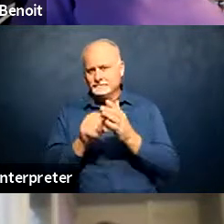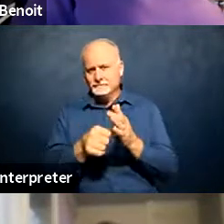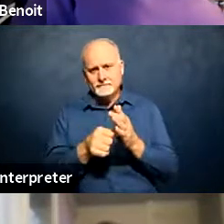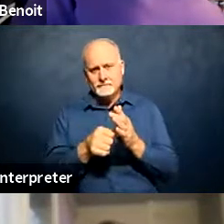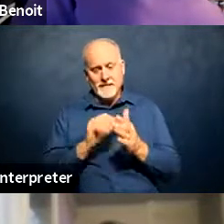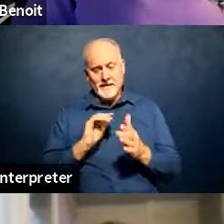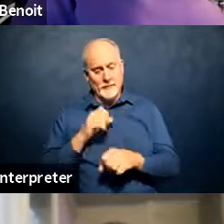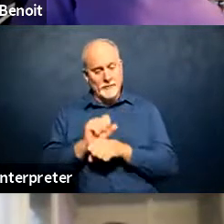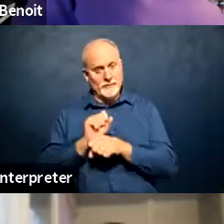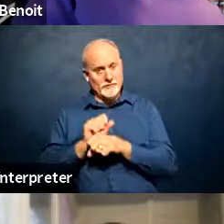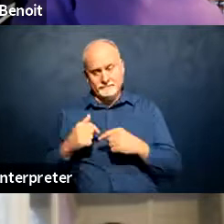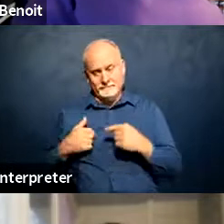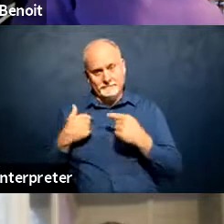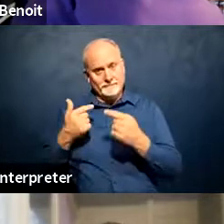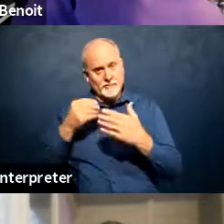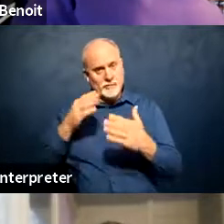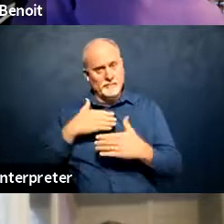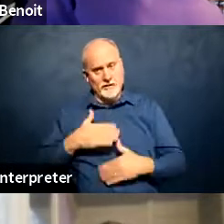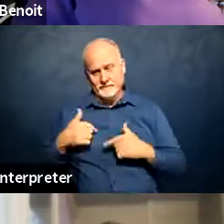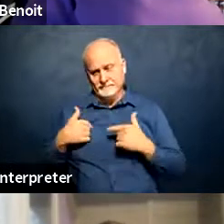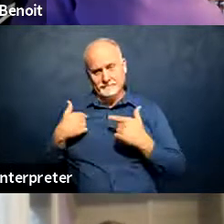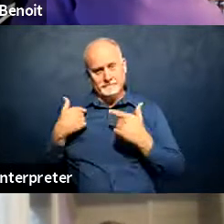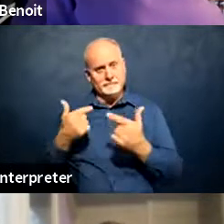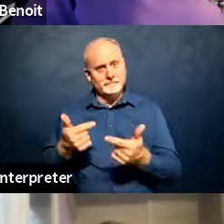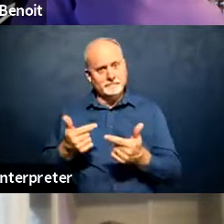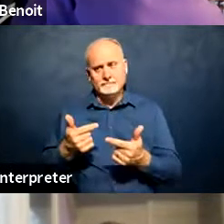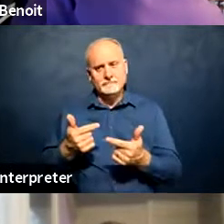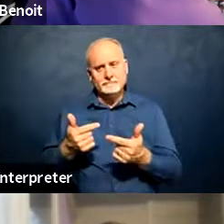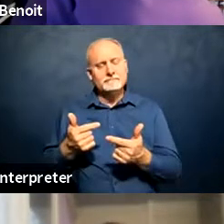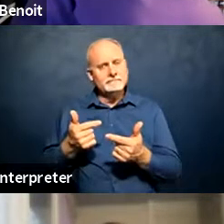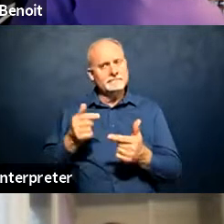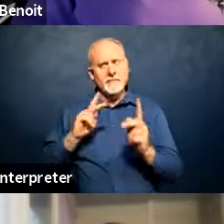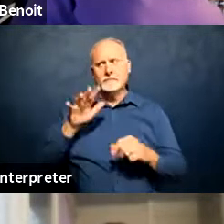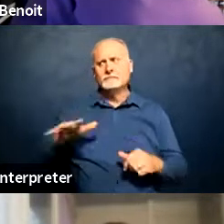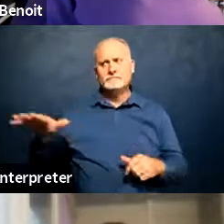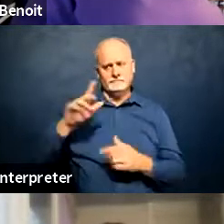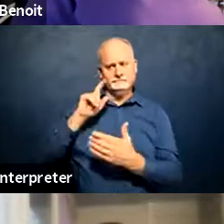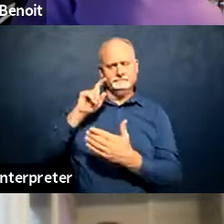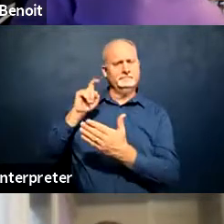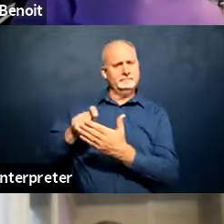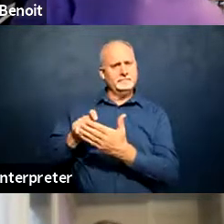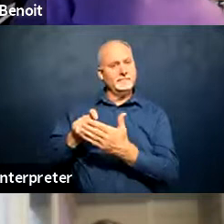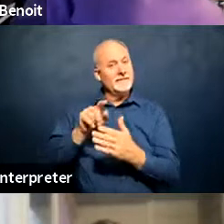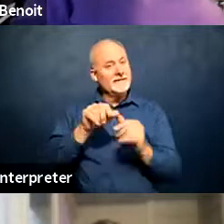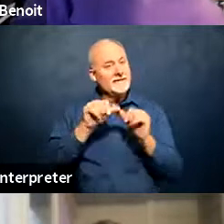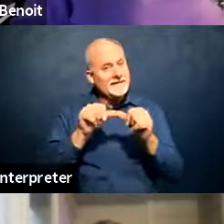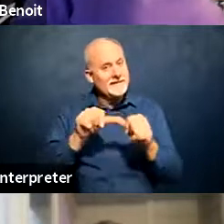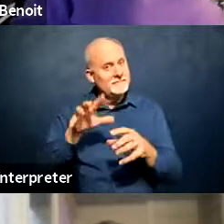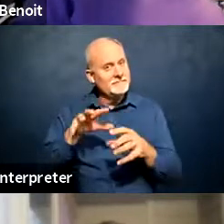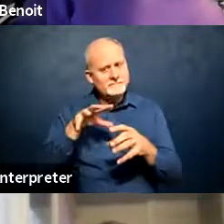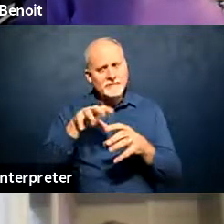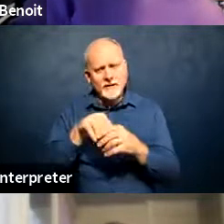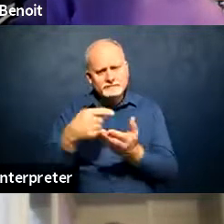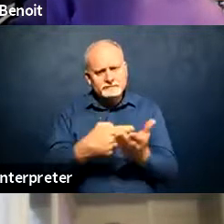that have been demonstrated by the student body across our campus have not gone unnoticed. Continue to engage yourselves inside and outside